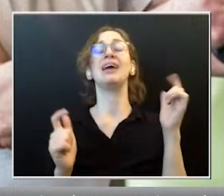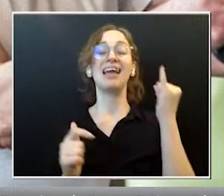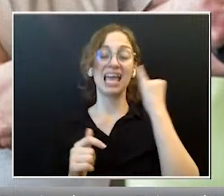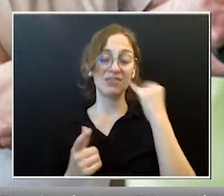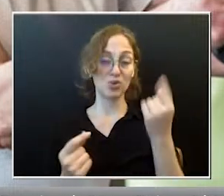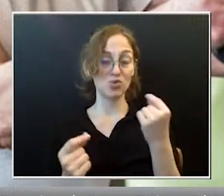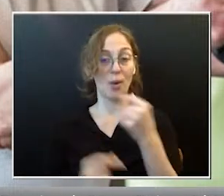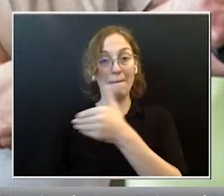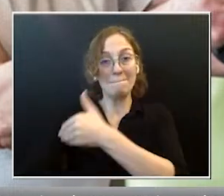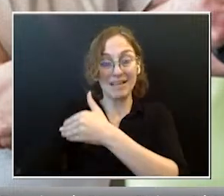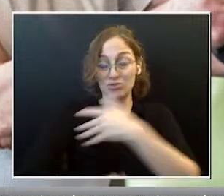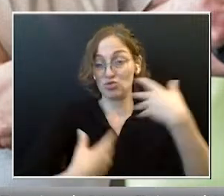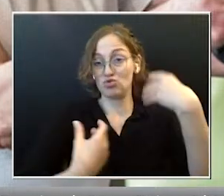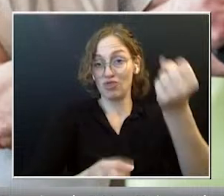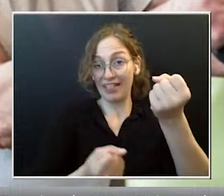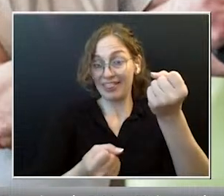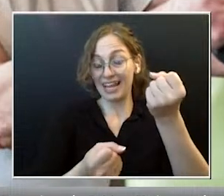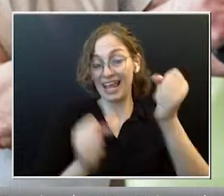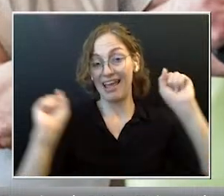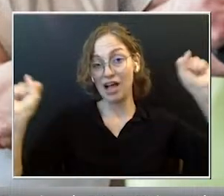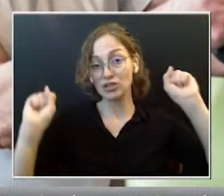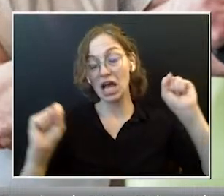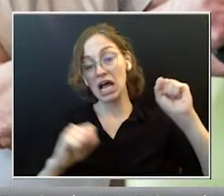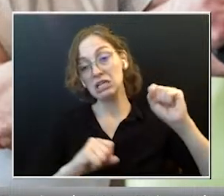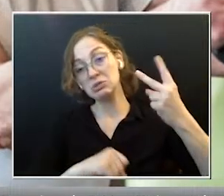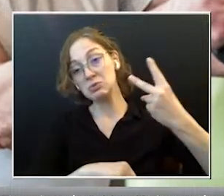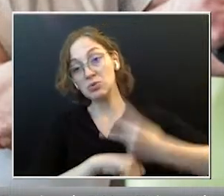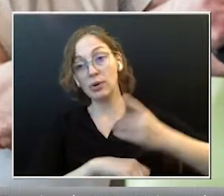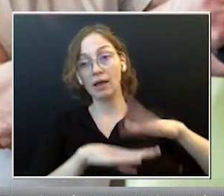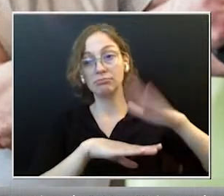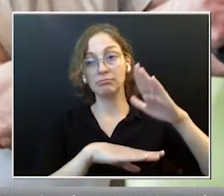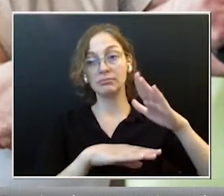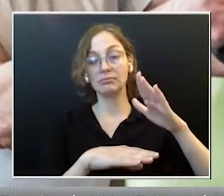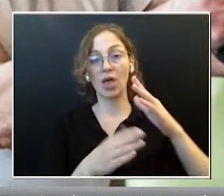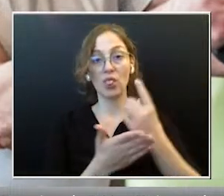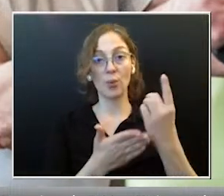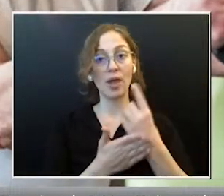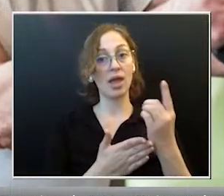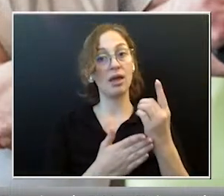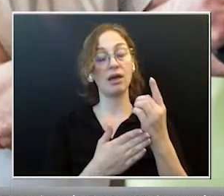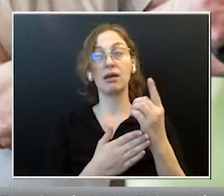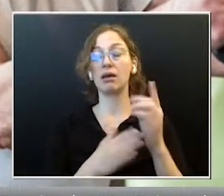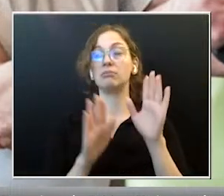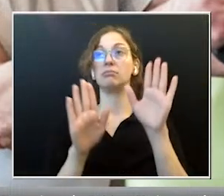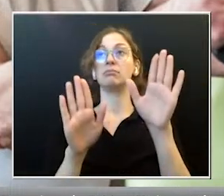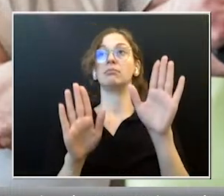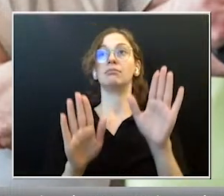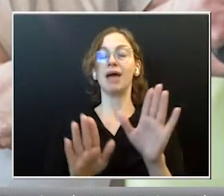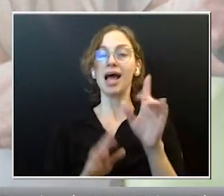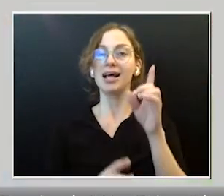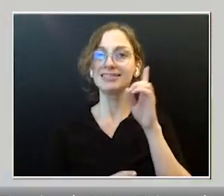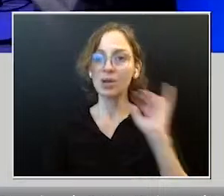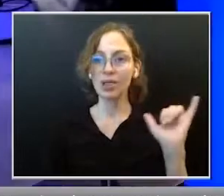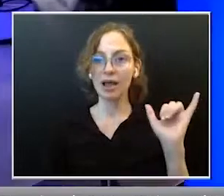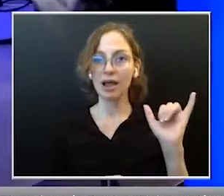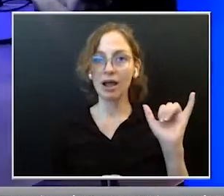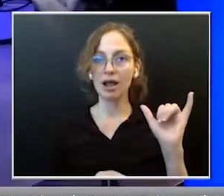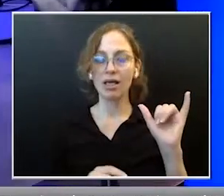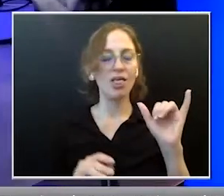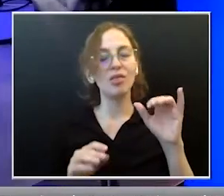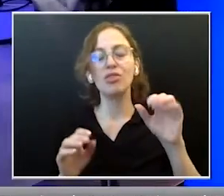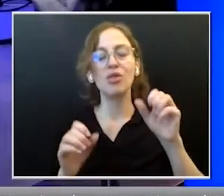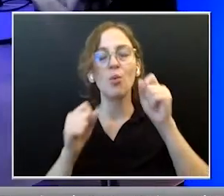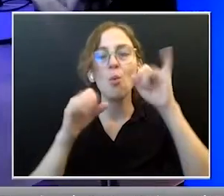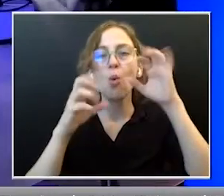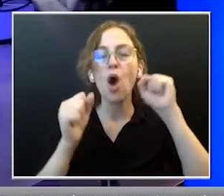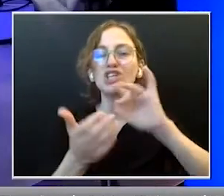helpful. Not to beat you over the head with it, but it sounds like the wonder drug is exercise. If you could bottle